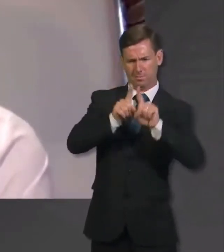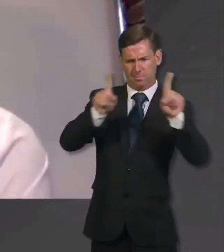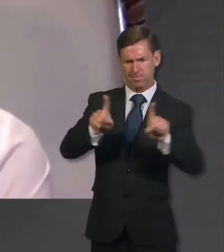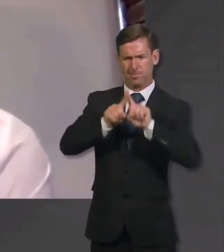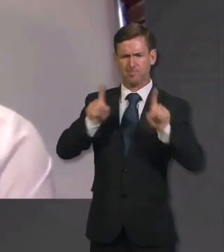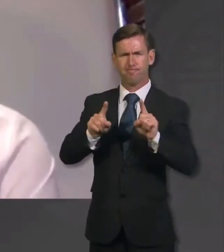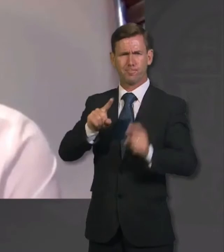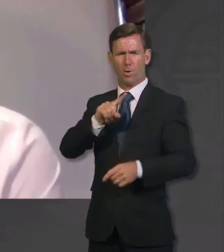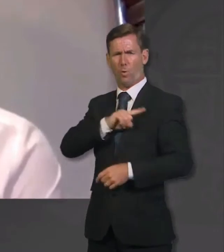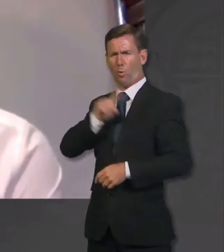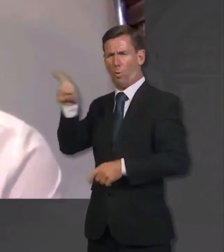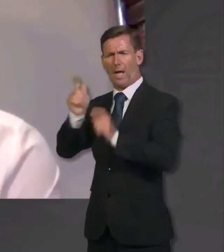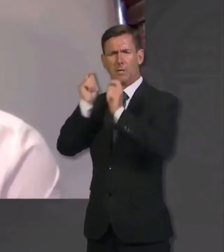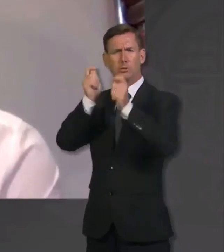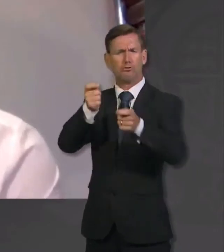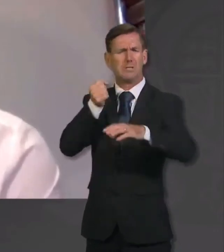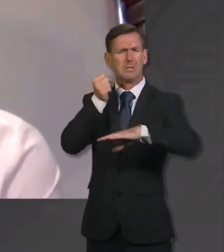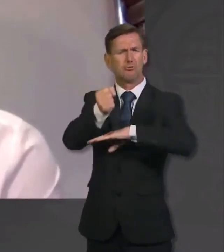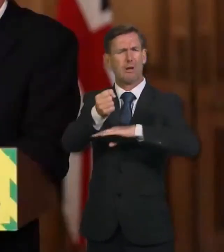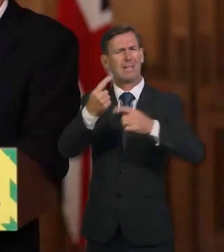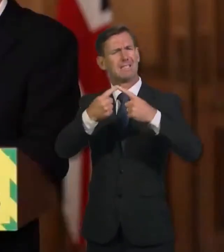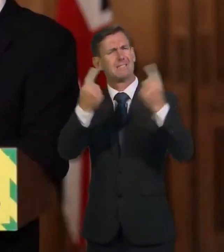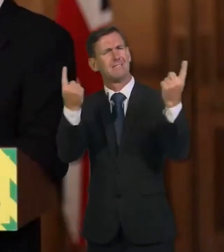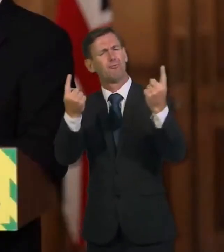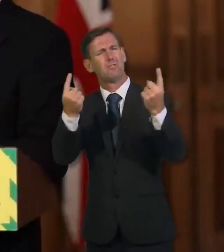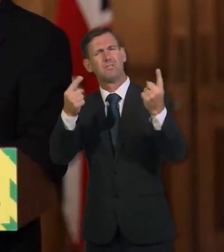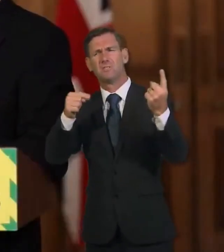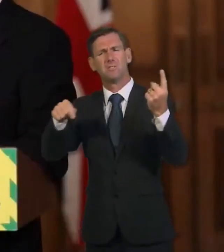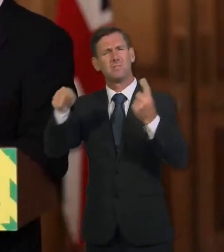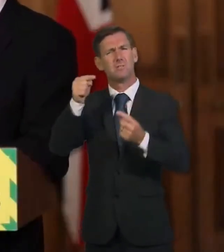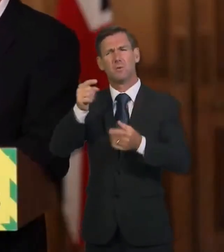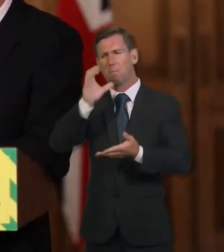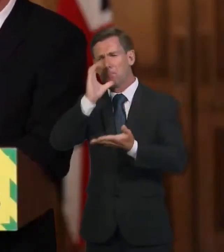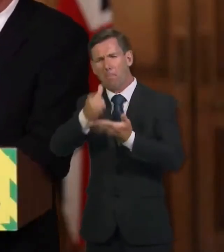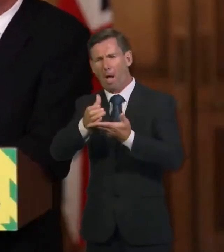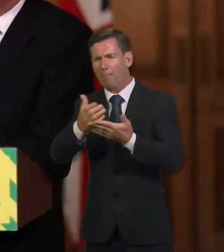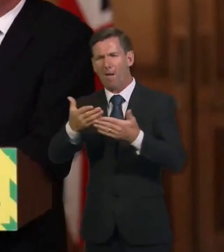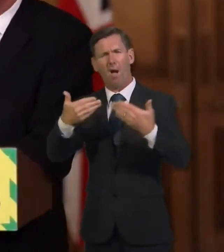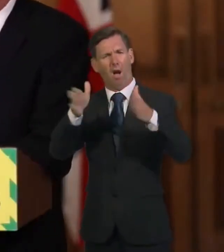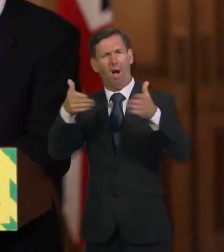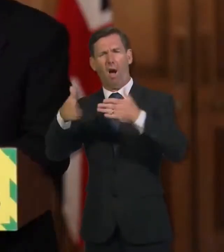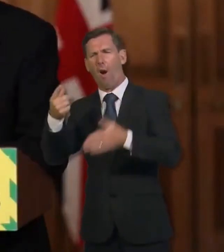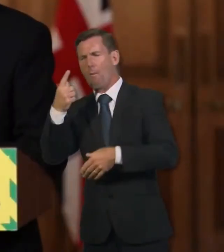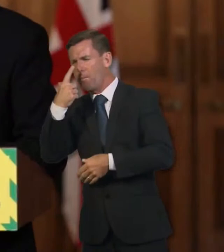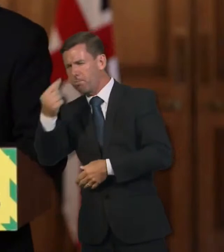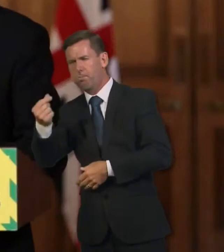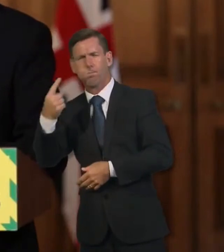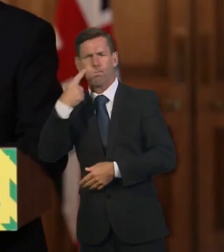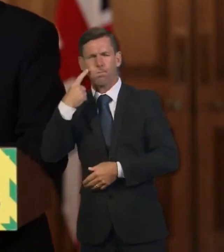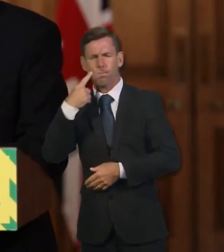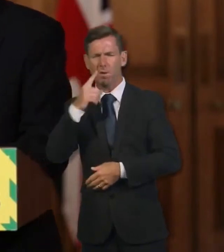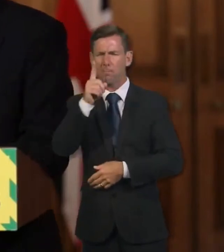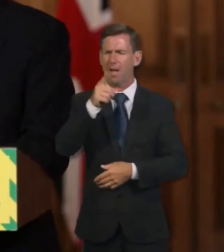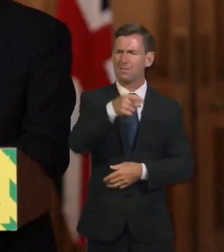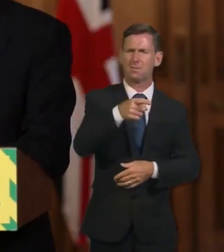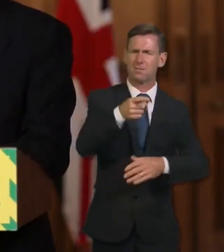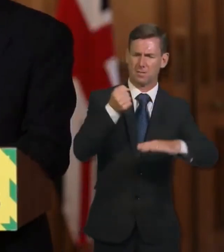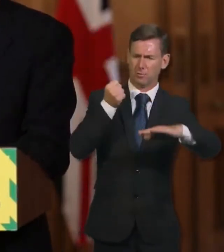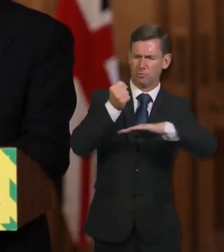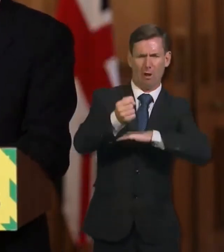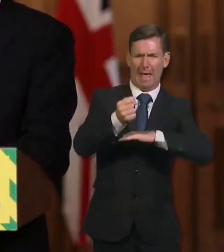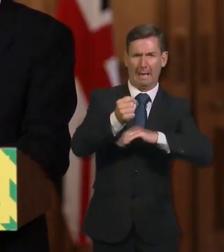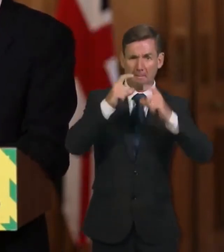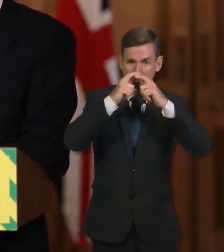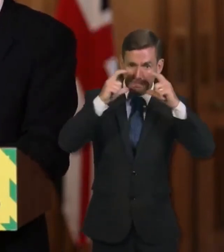that are, having the lockdown relaxed? Well, the position in respect of pubs and indeed in respect of